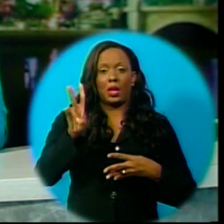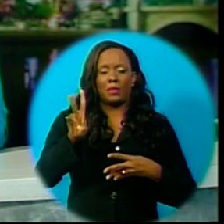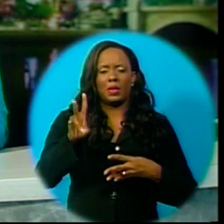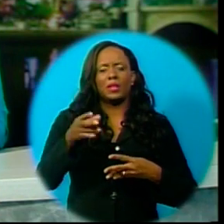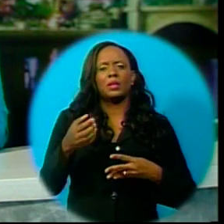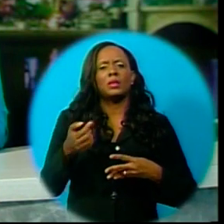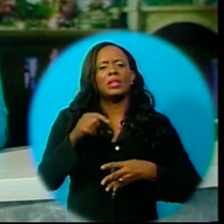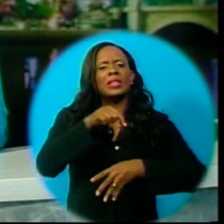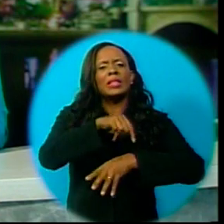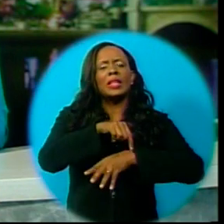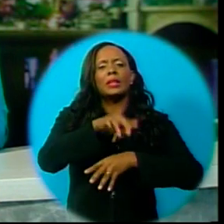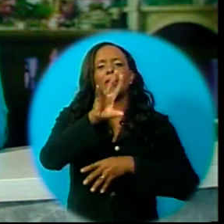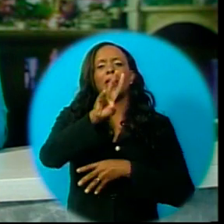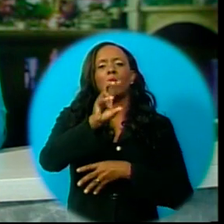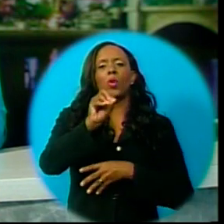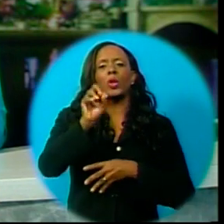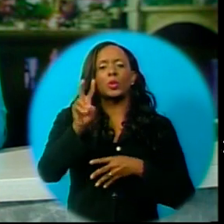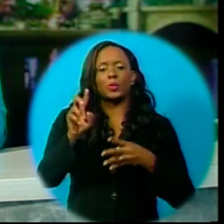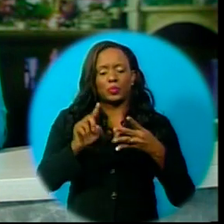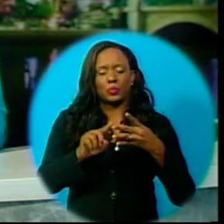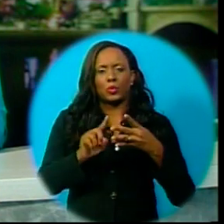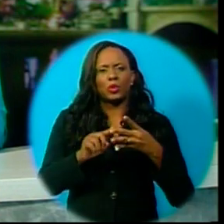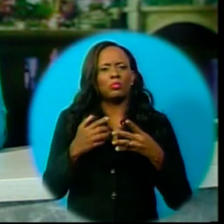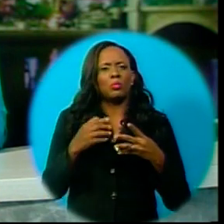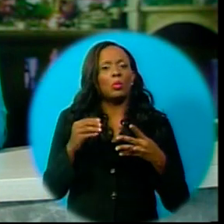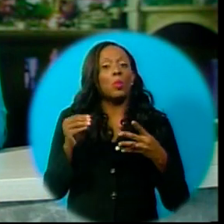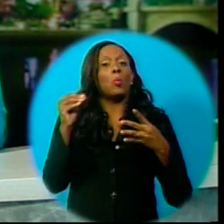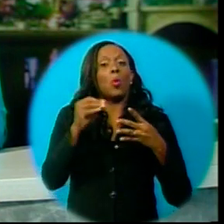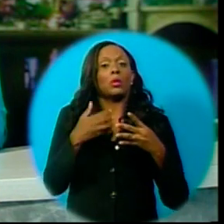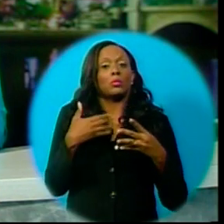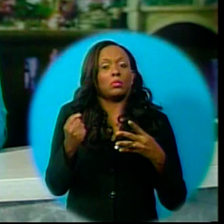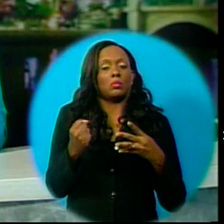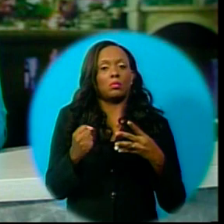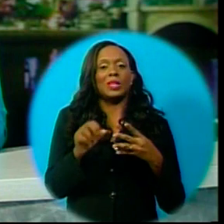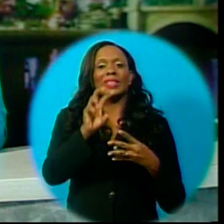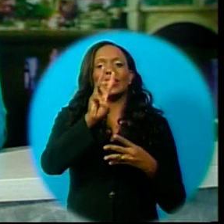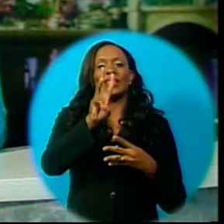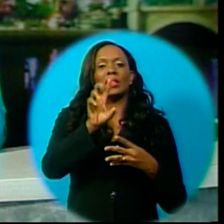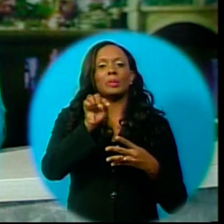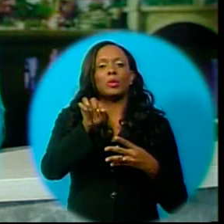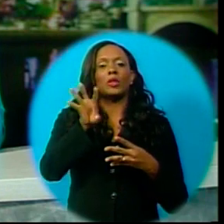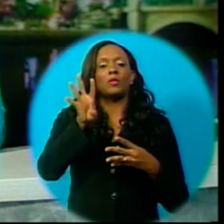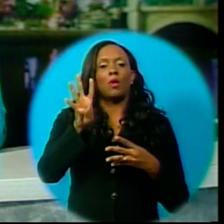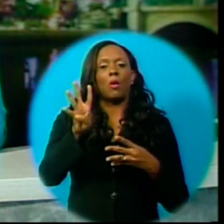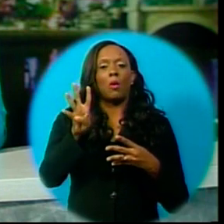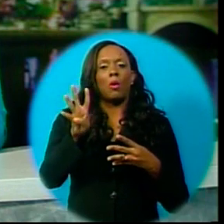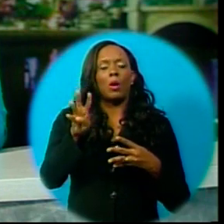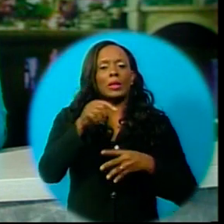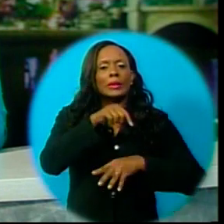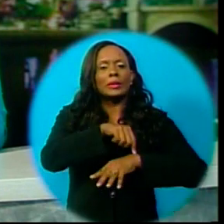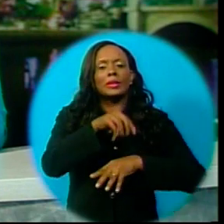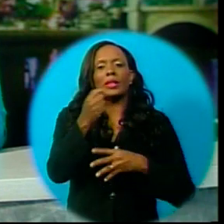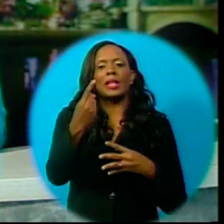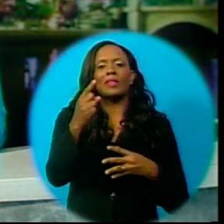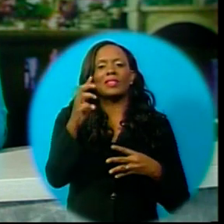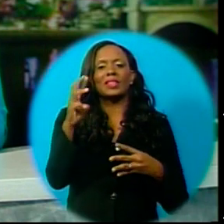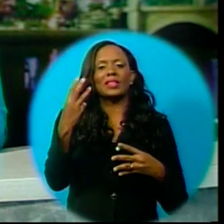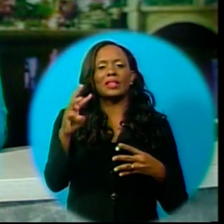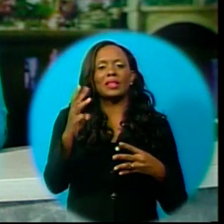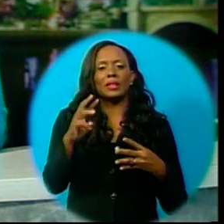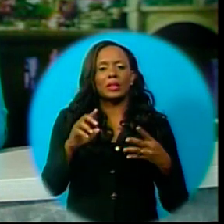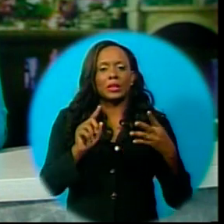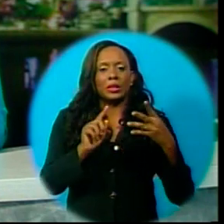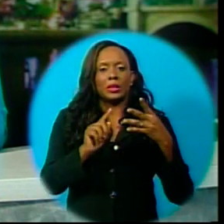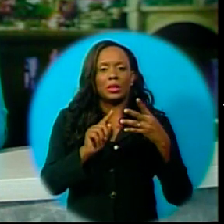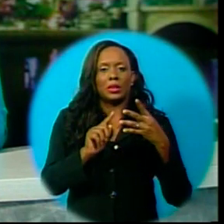at 7:02. The second, an even stronger one, was a 6.4 magnitude recorded at 11:16.